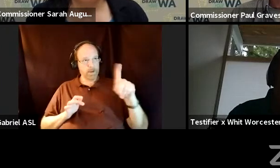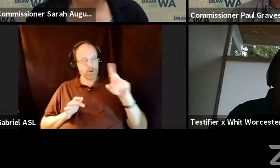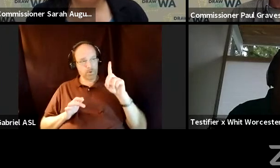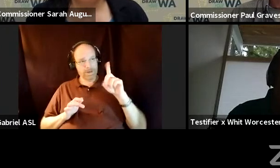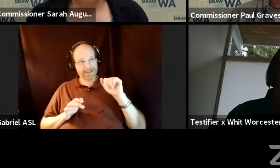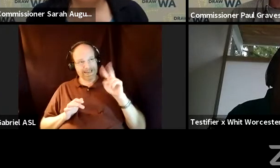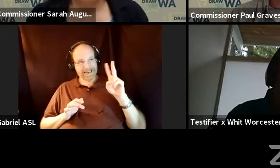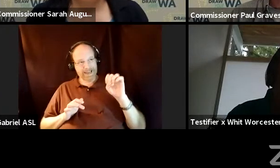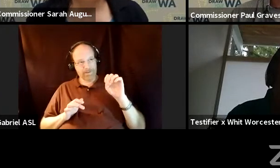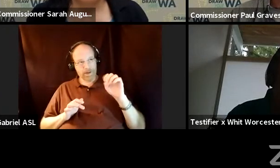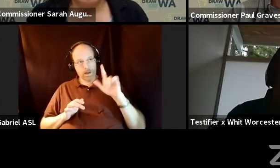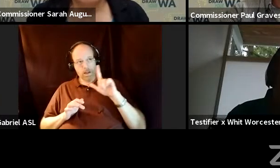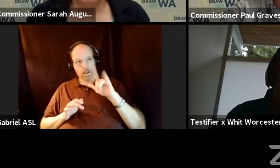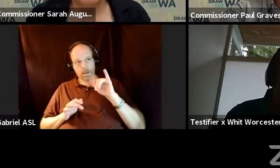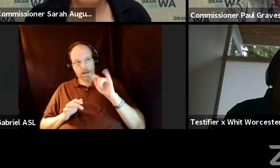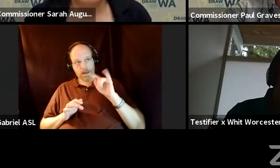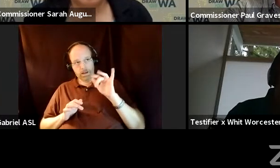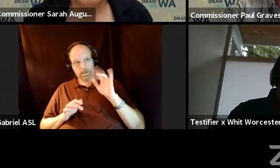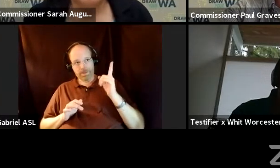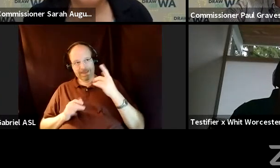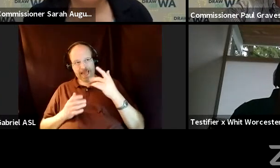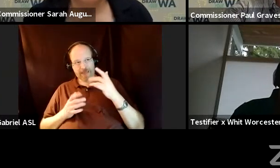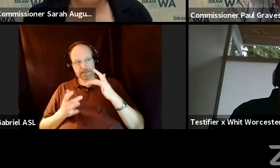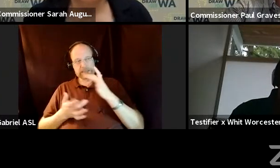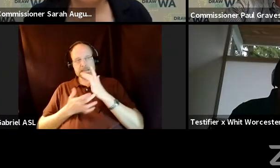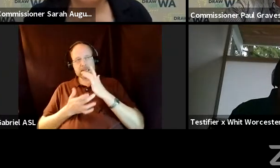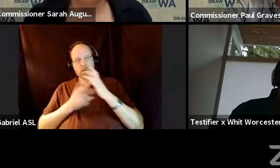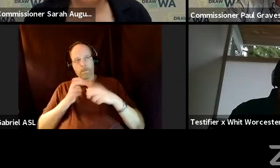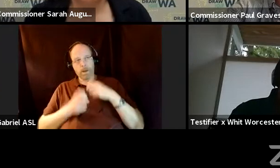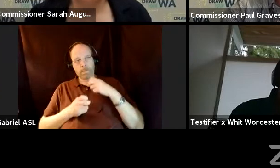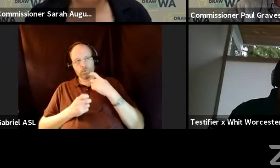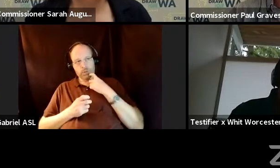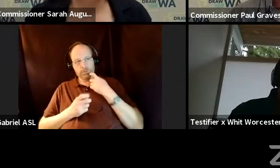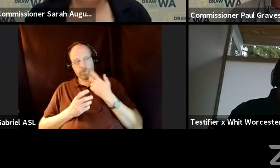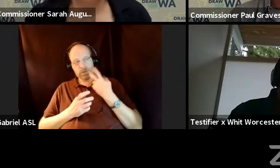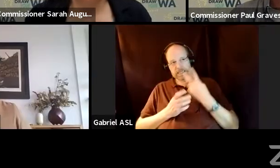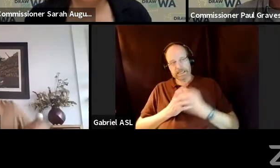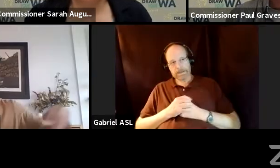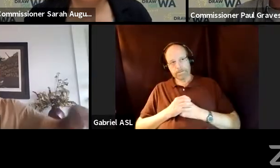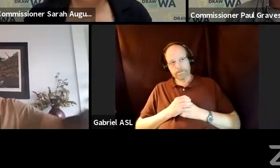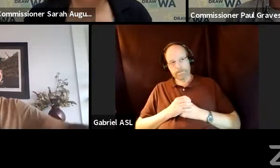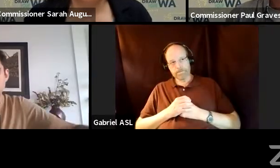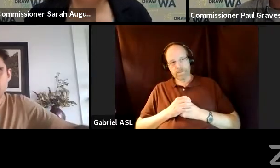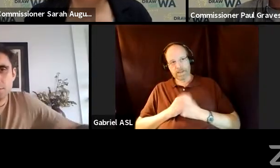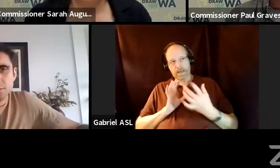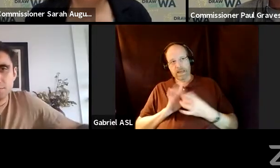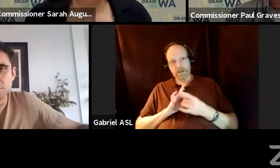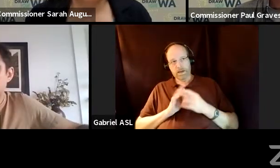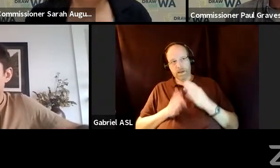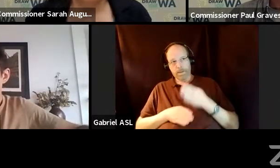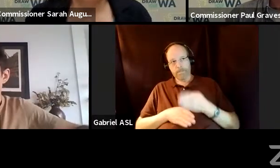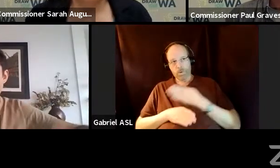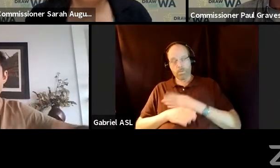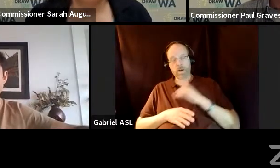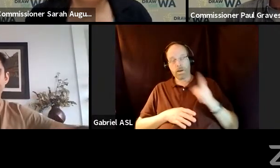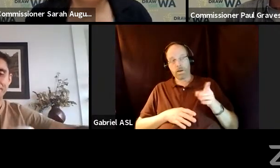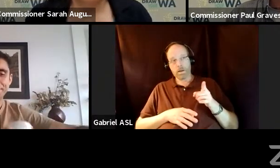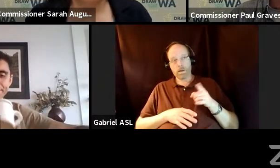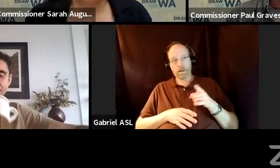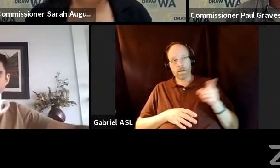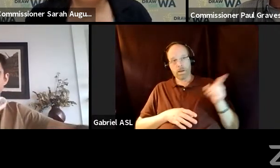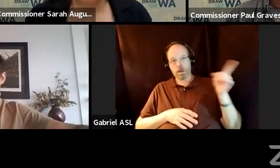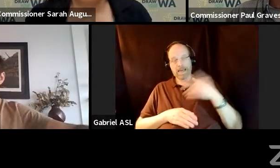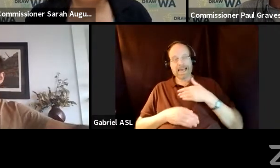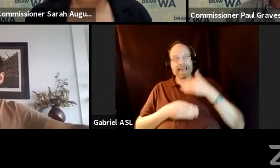in just a minute, who was having technical difficulties earlier. We're going to see if his connection has gotten better. But in the meantime, our